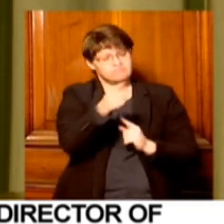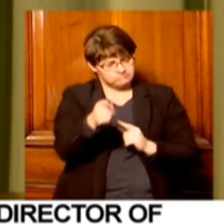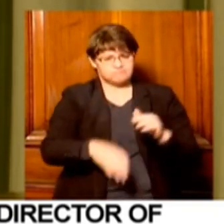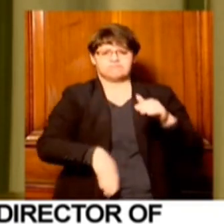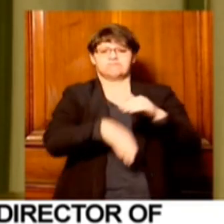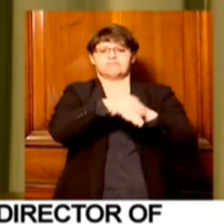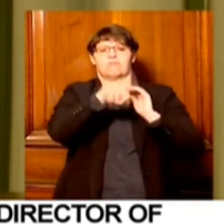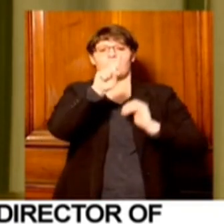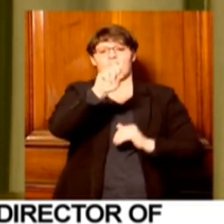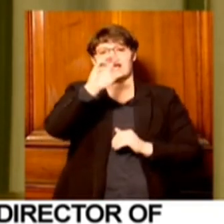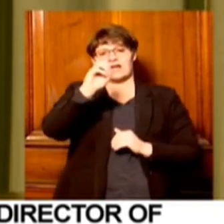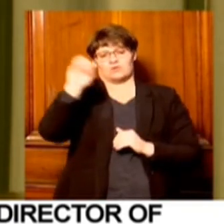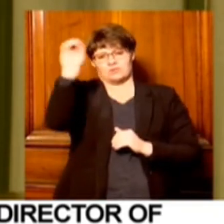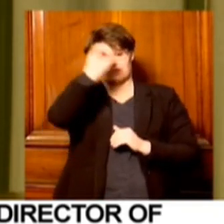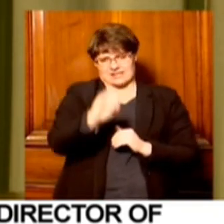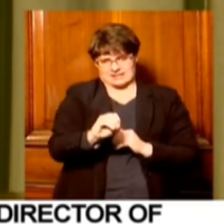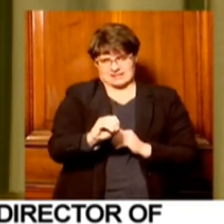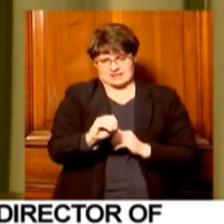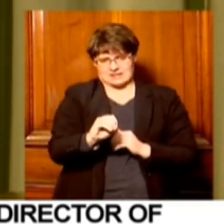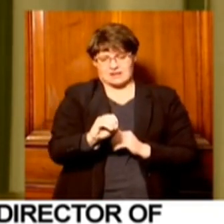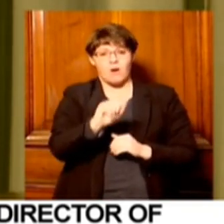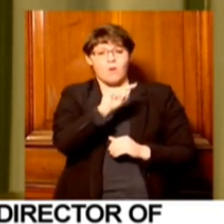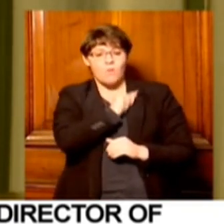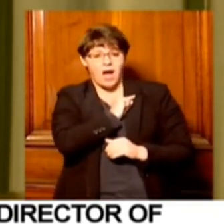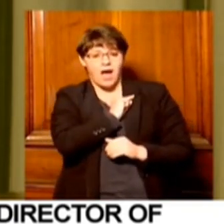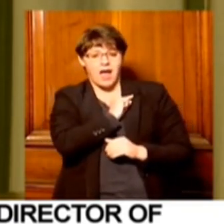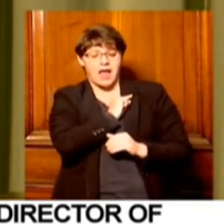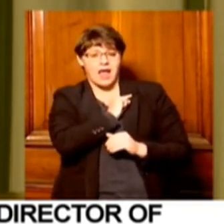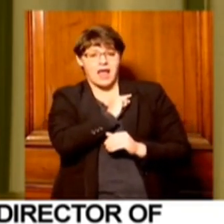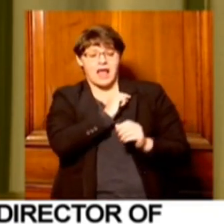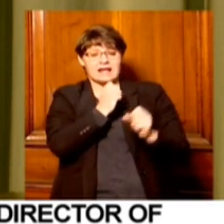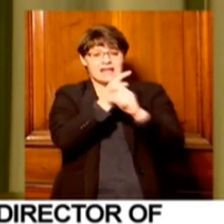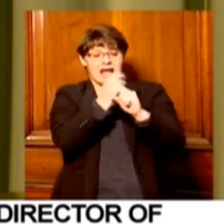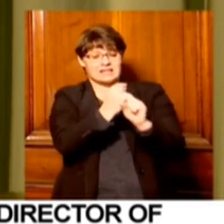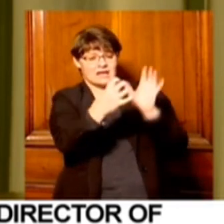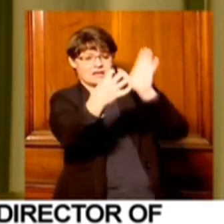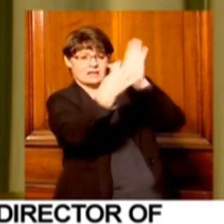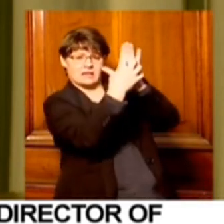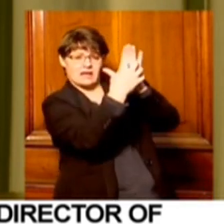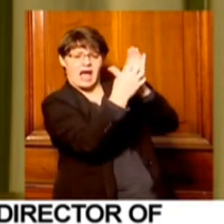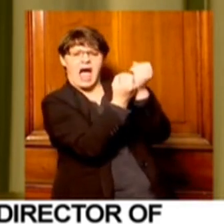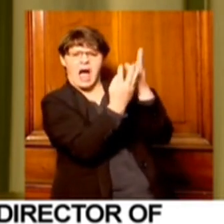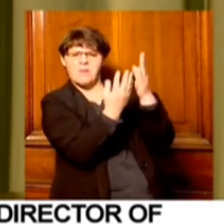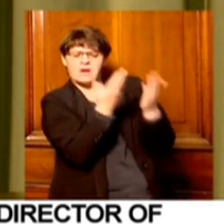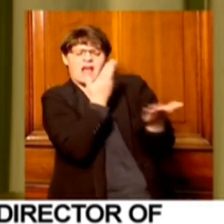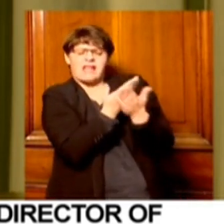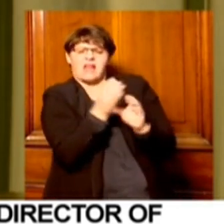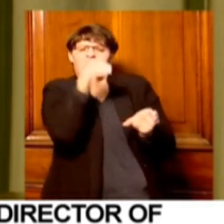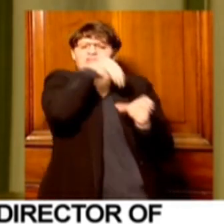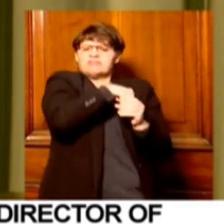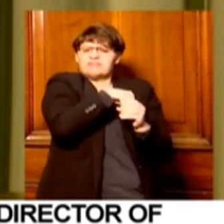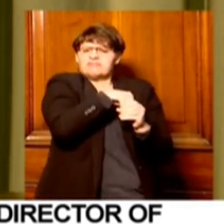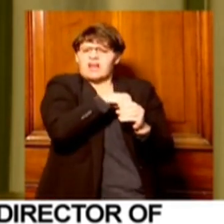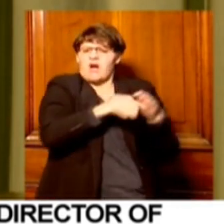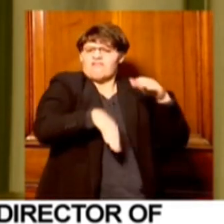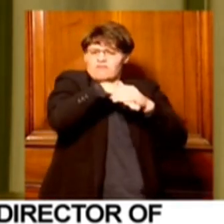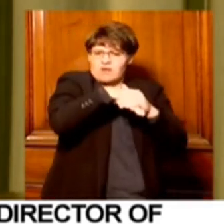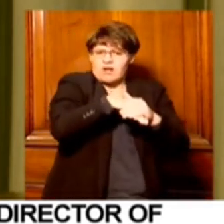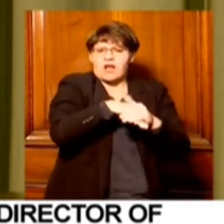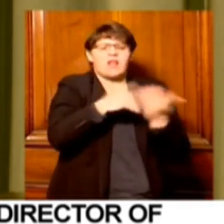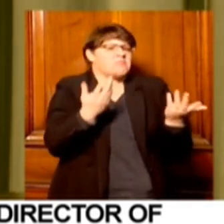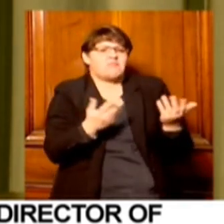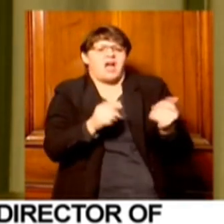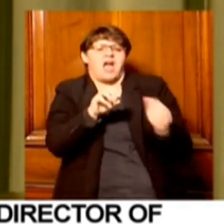carry 100% of licensed carry capacity for any trip not regarded as long-distance